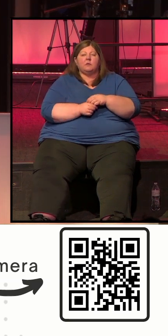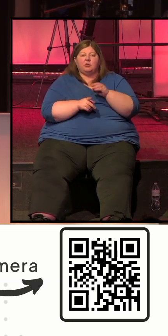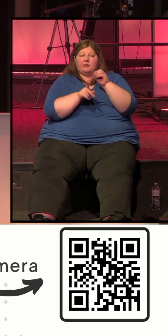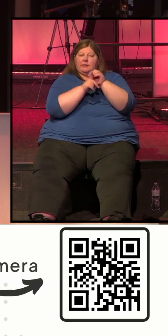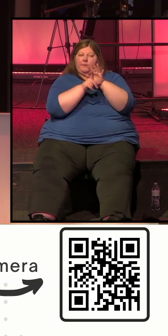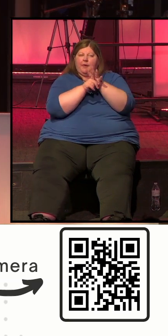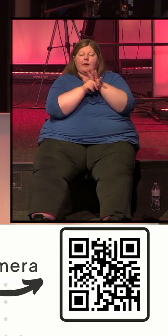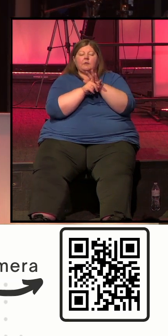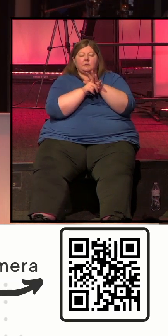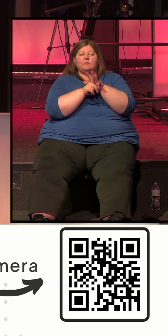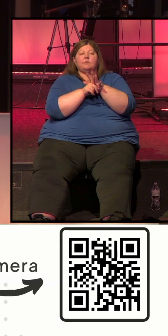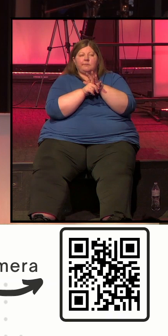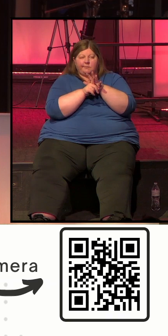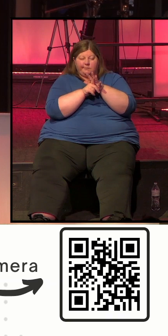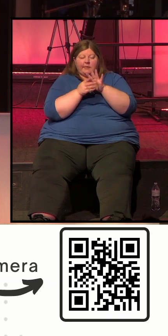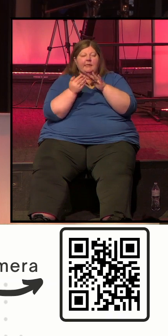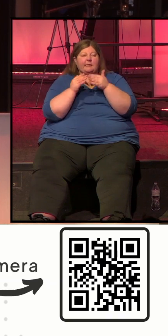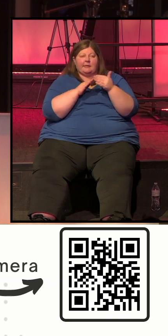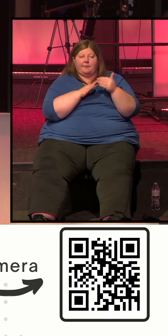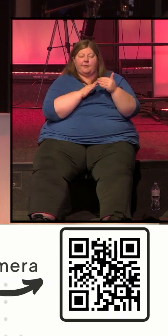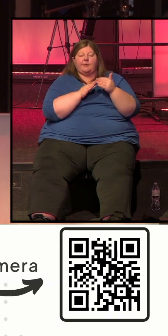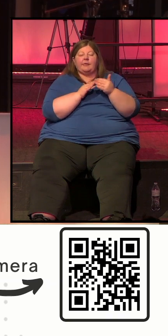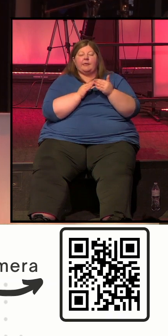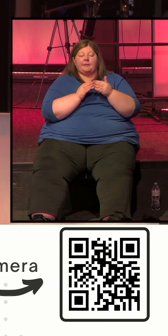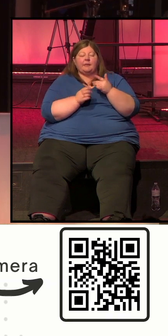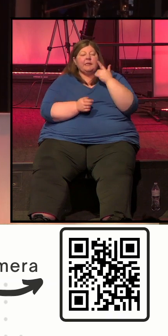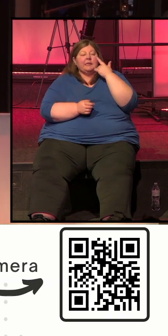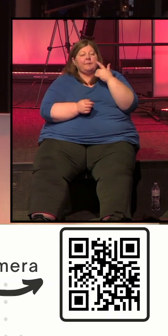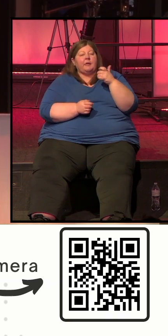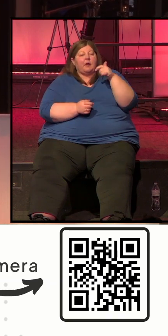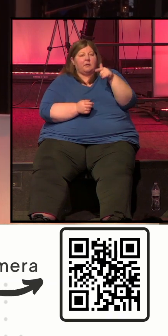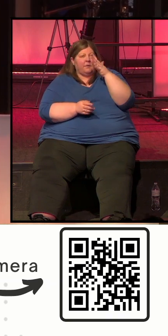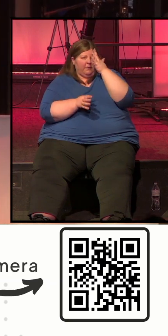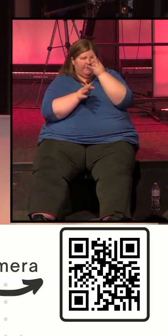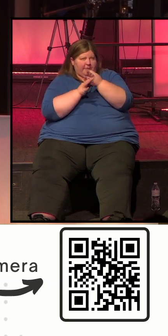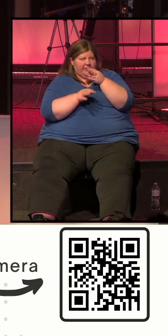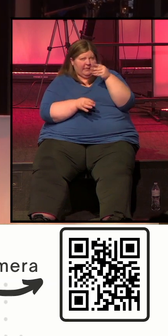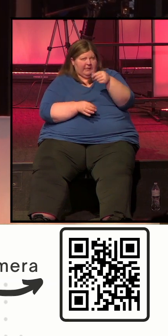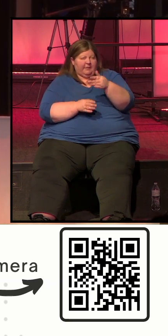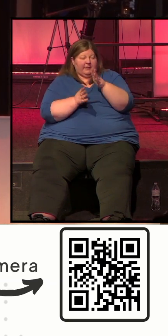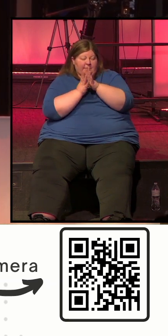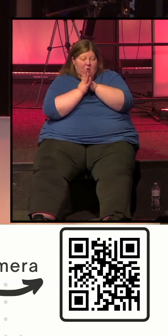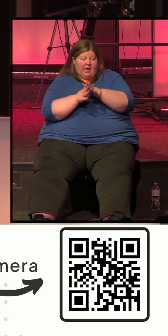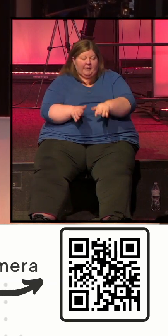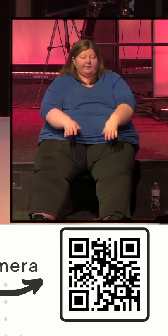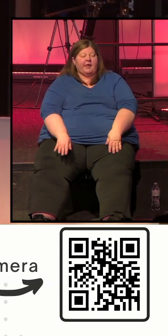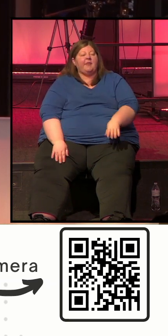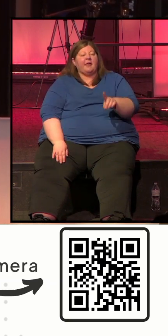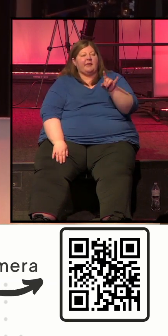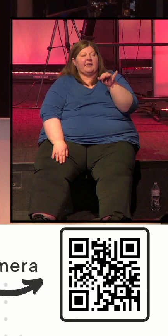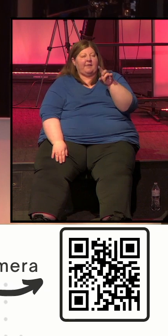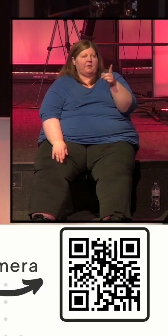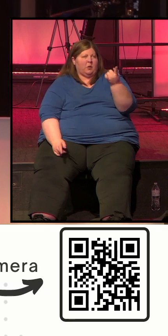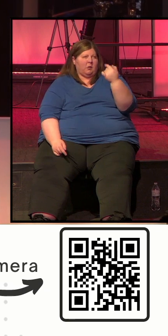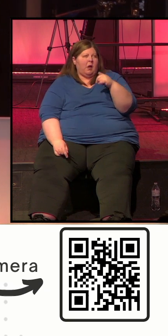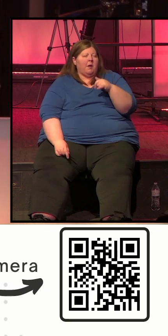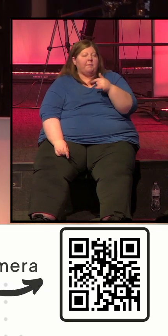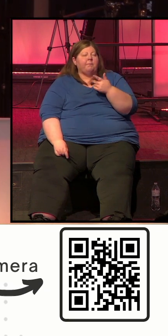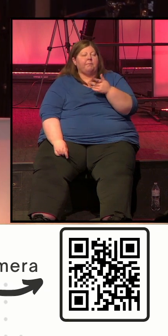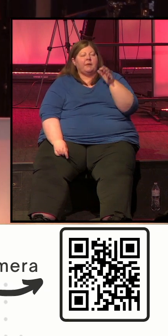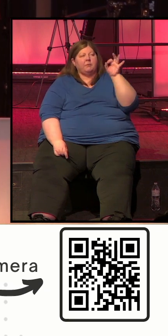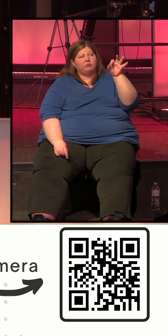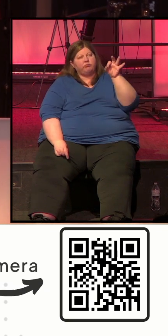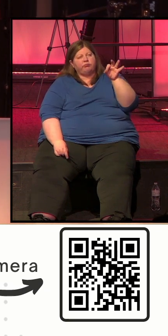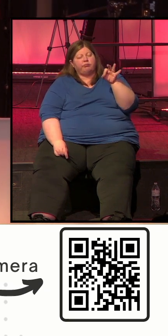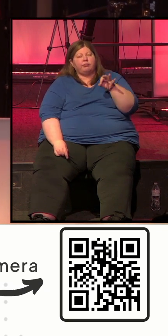we're having in a community like Ucro is because of your faithfulness in that area. So let's pray. And then David's going to come and share with us this morning this